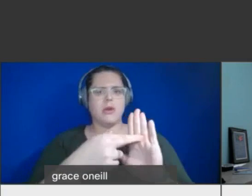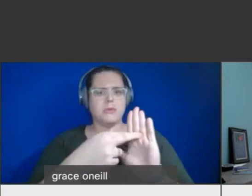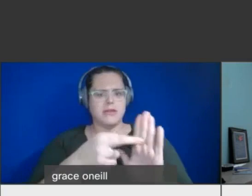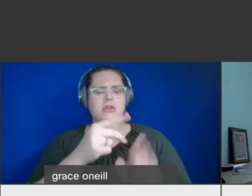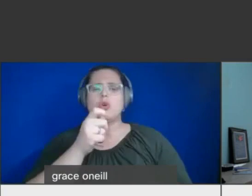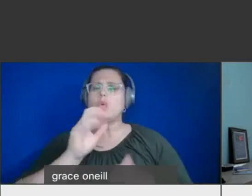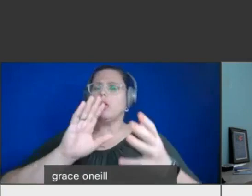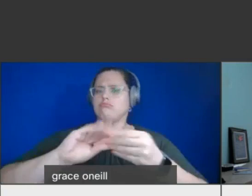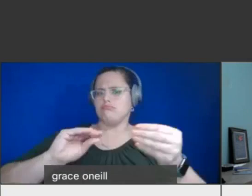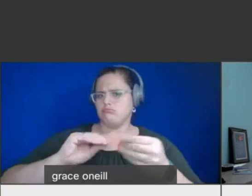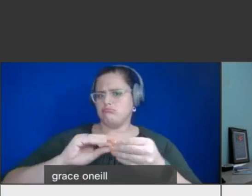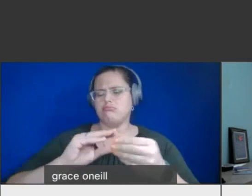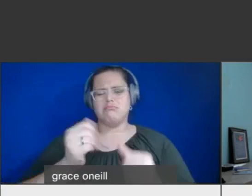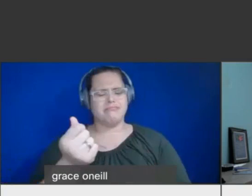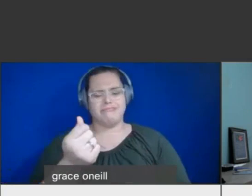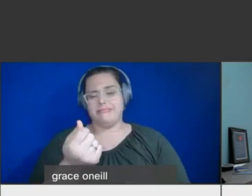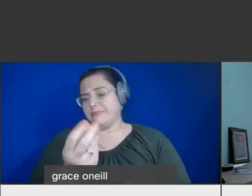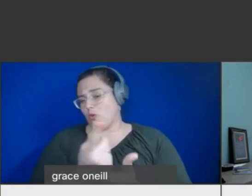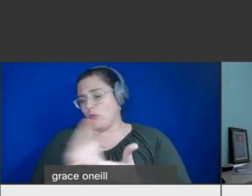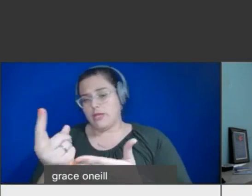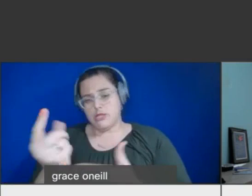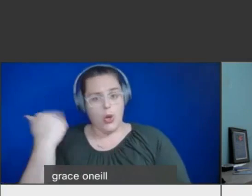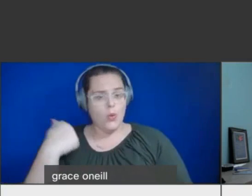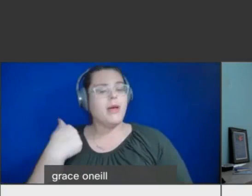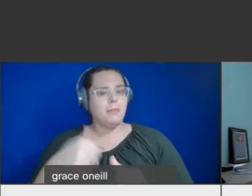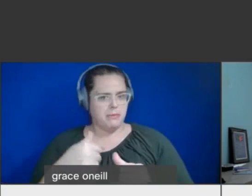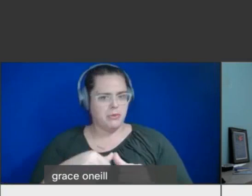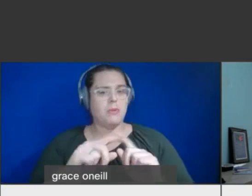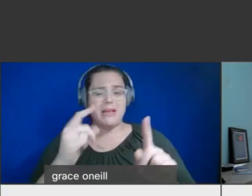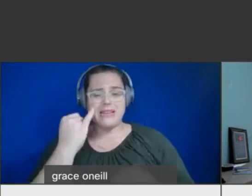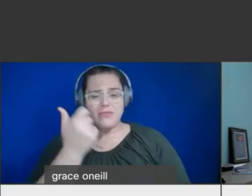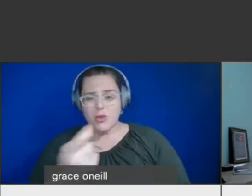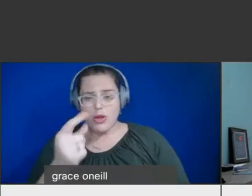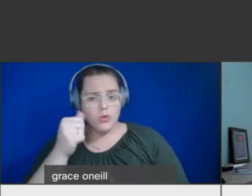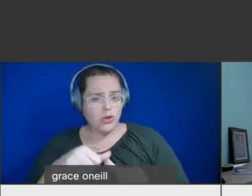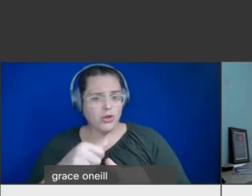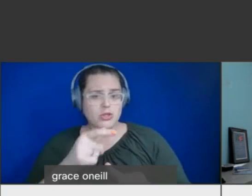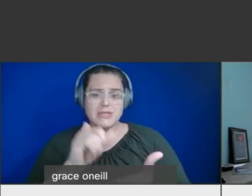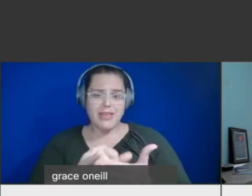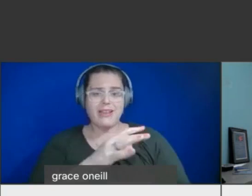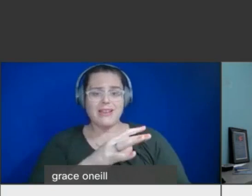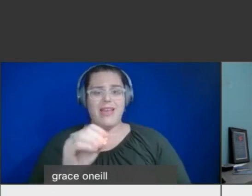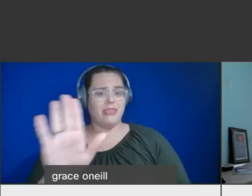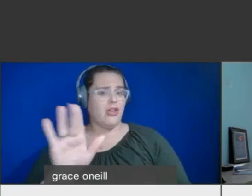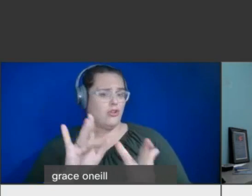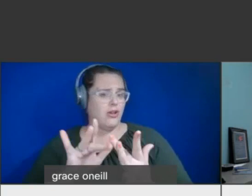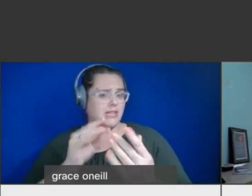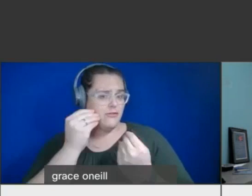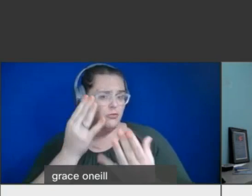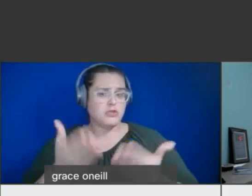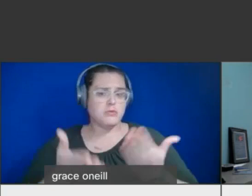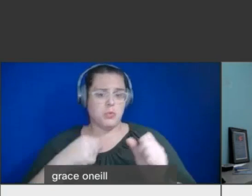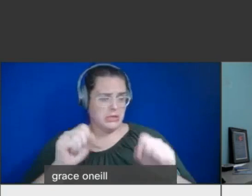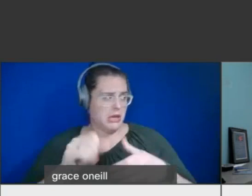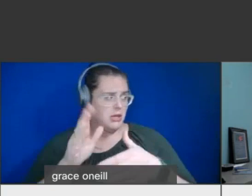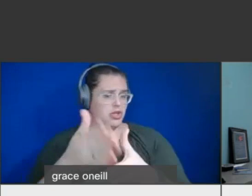to this issue several weeks ago. And if someone recalls who that was and their contact information,